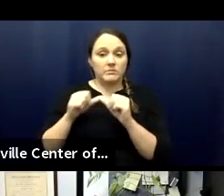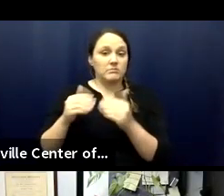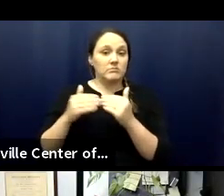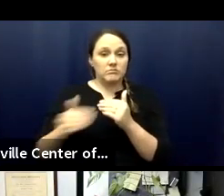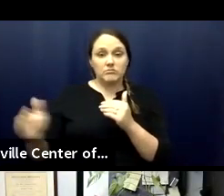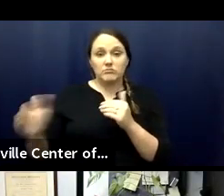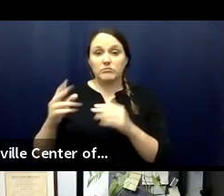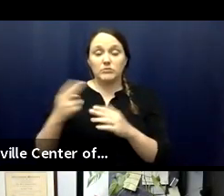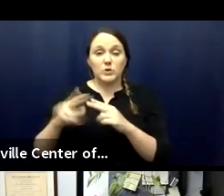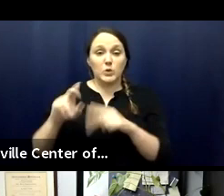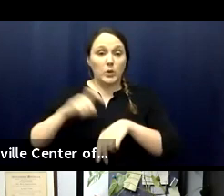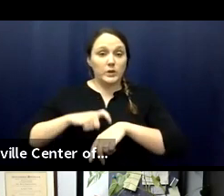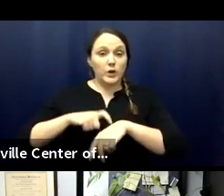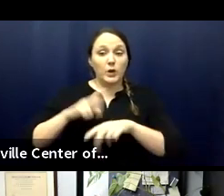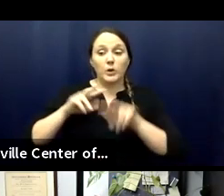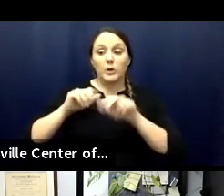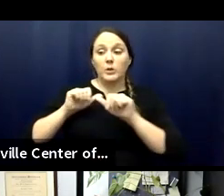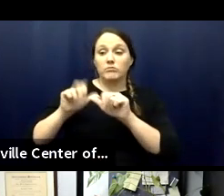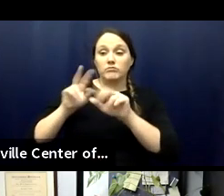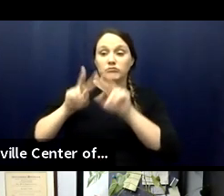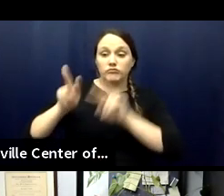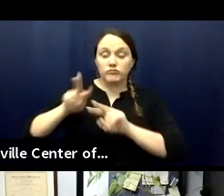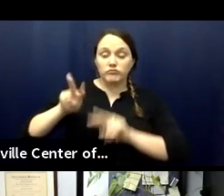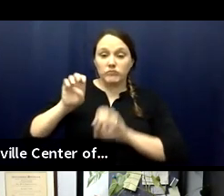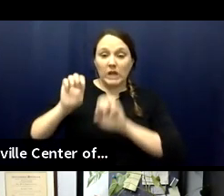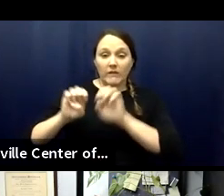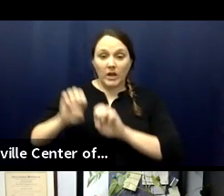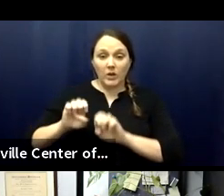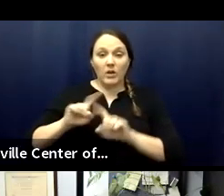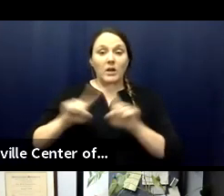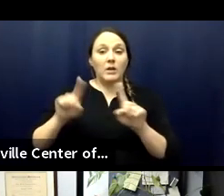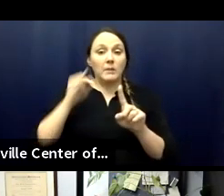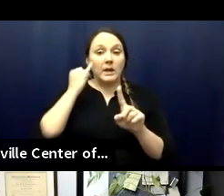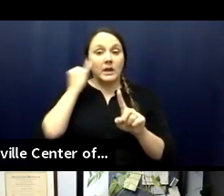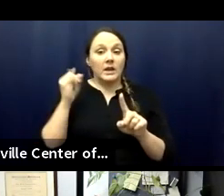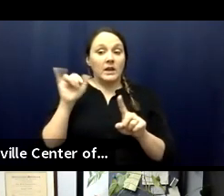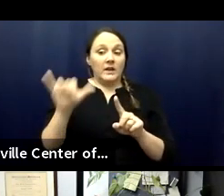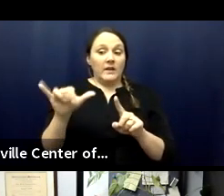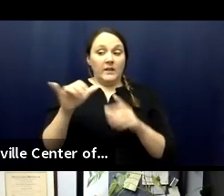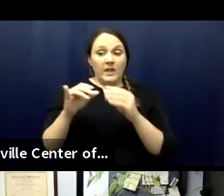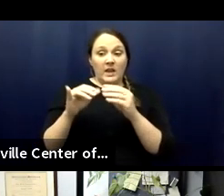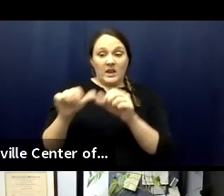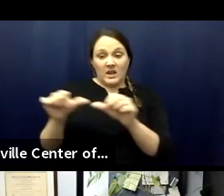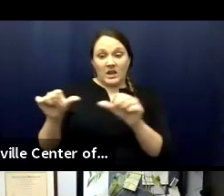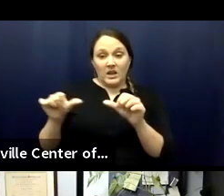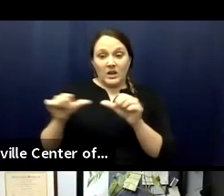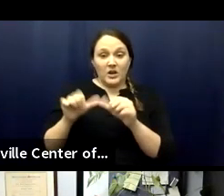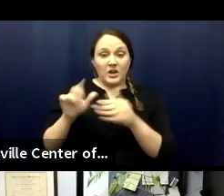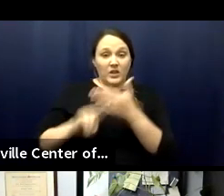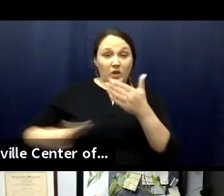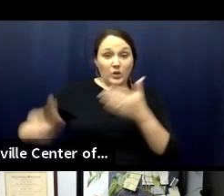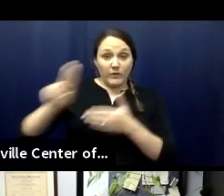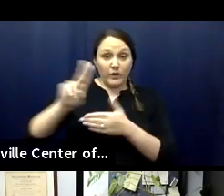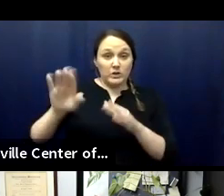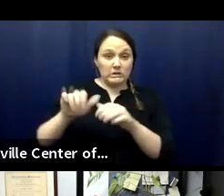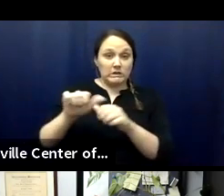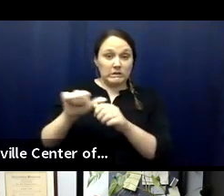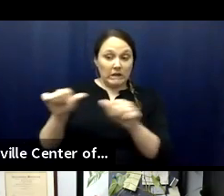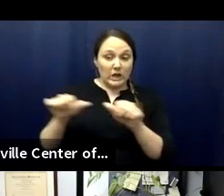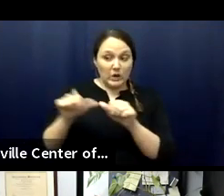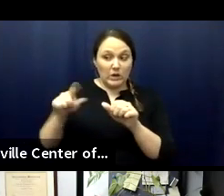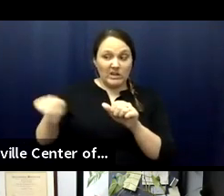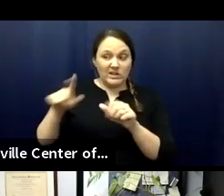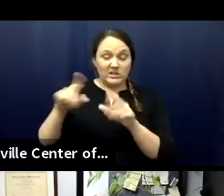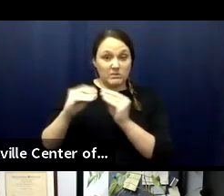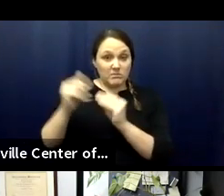look at it, but if we get to a point where the area that is of most interest to us, i.e. the university area, we have